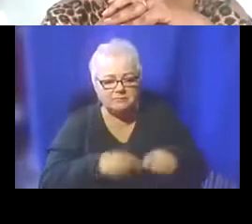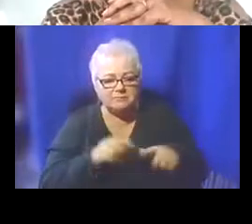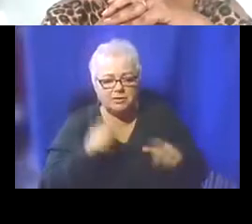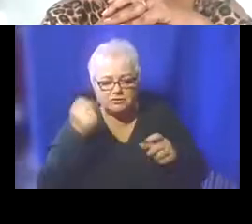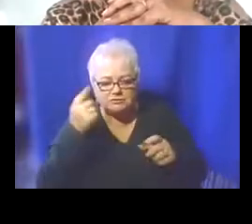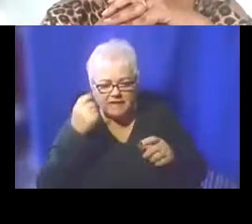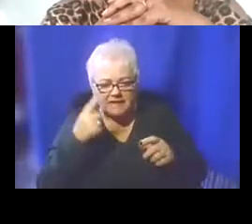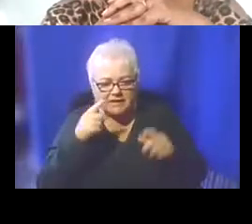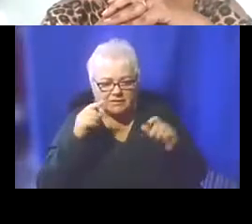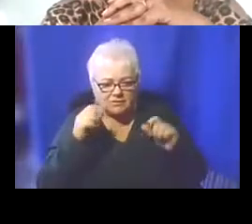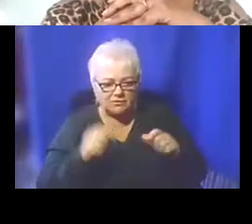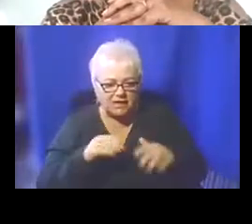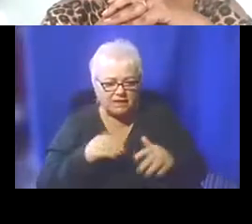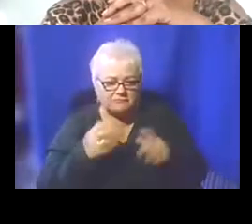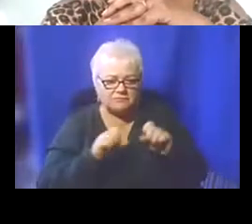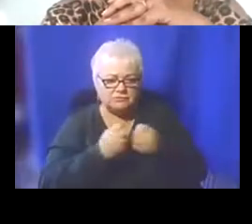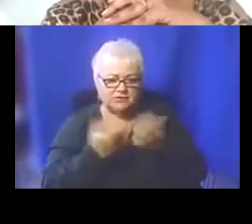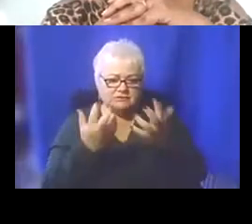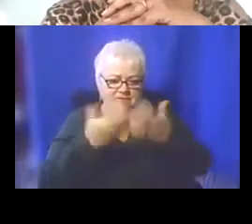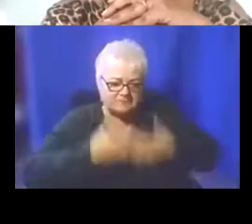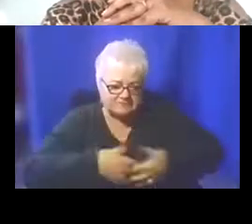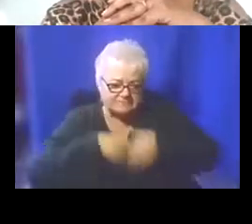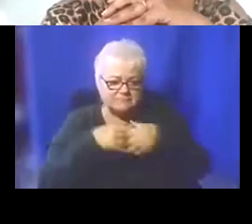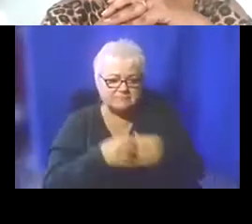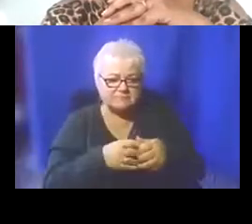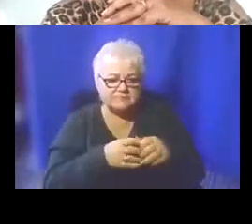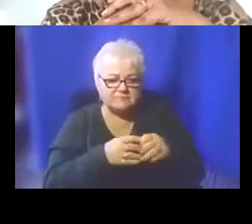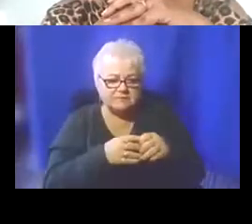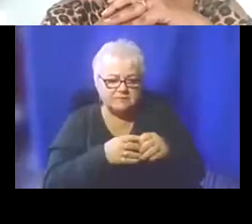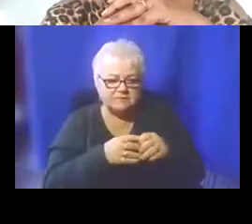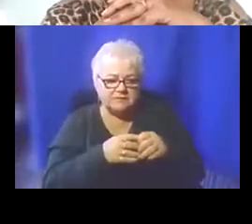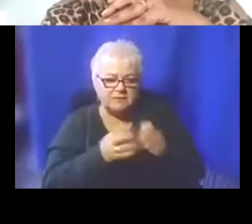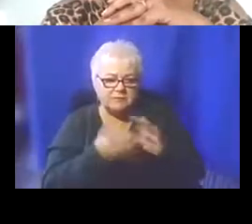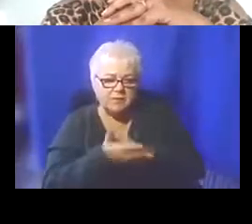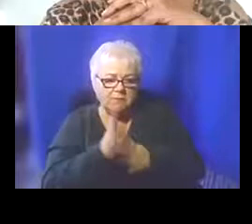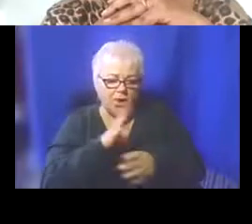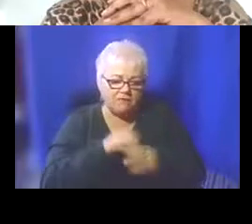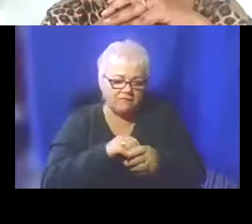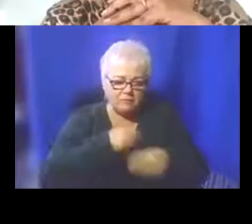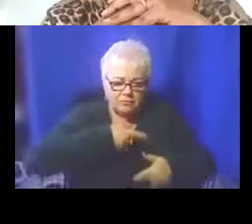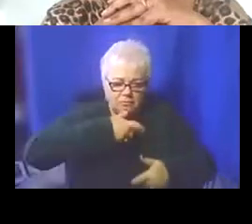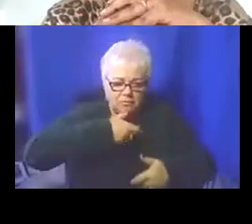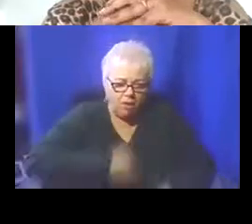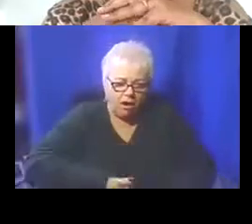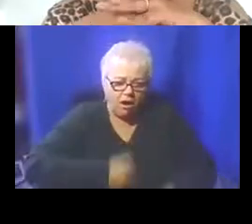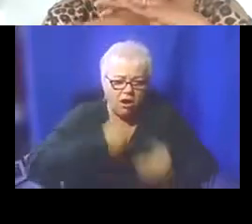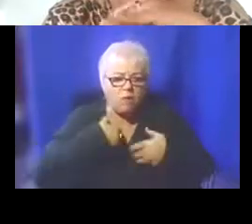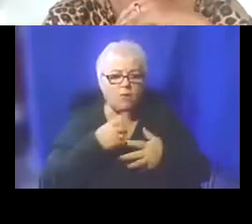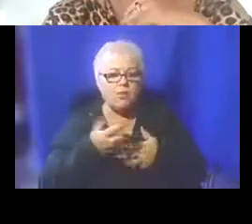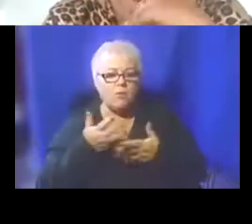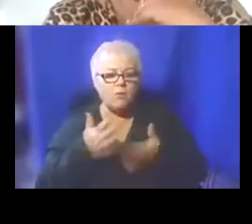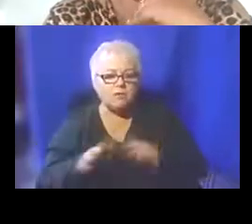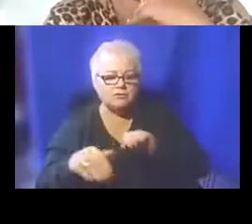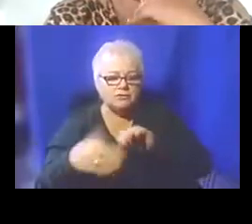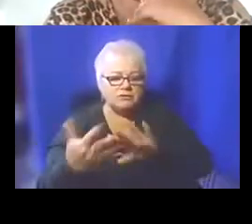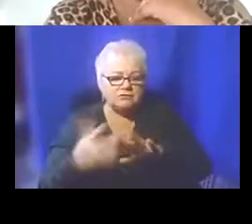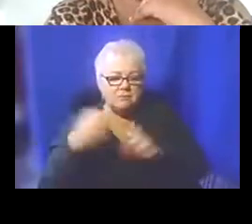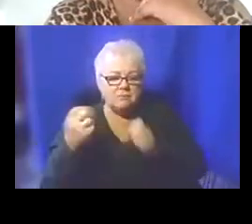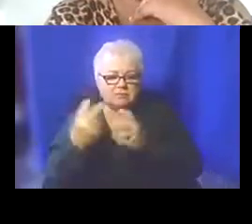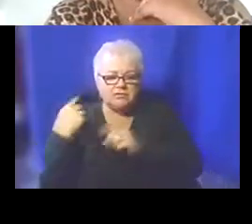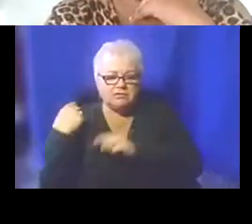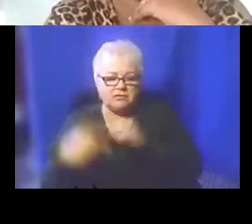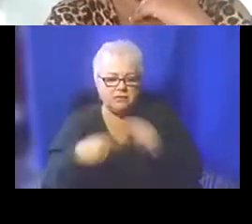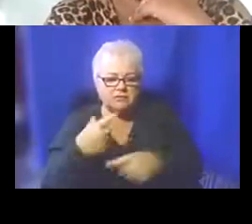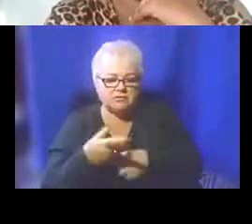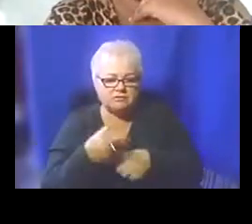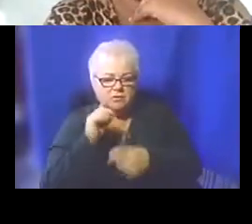see, it's habitual. You socialize. It becomes part of your being. So one of the ways you begin to address that multi-generational trauma is to work with